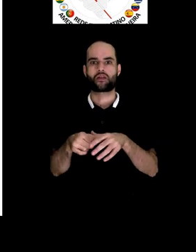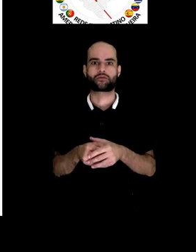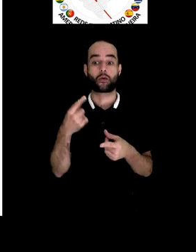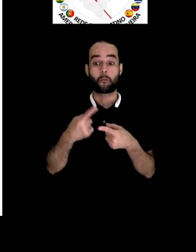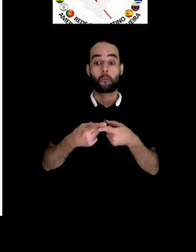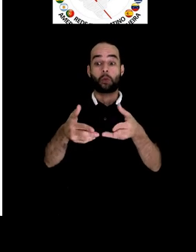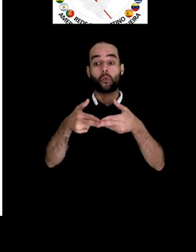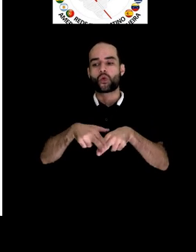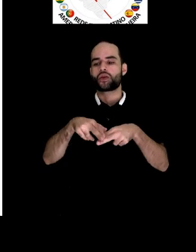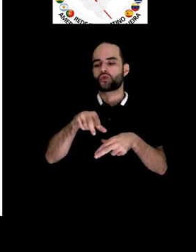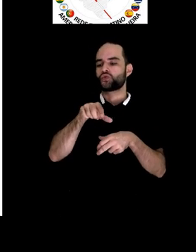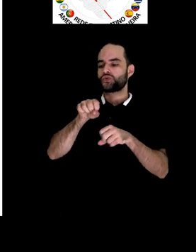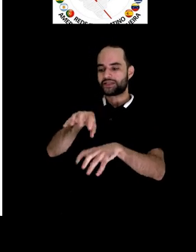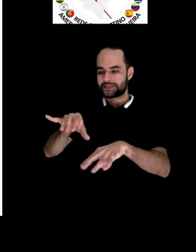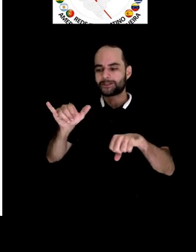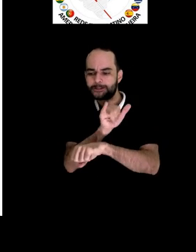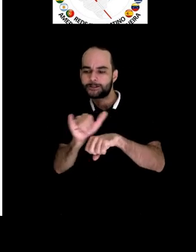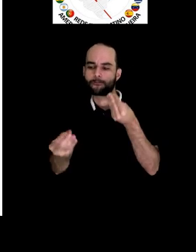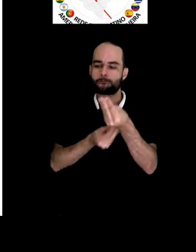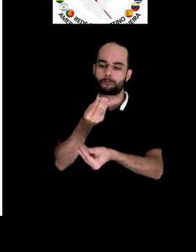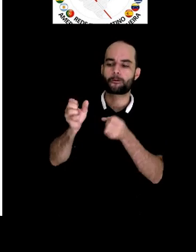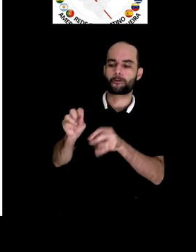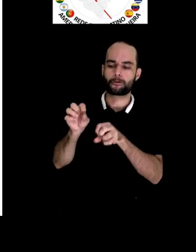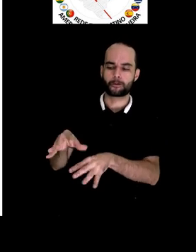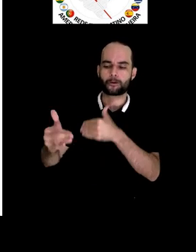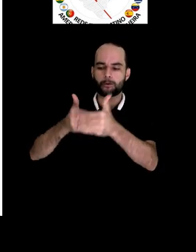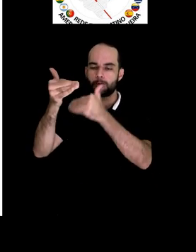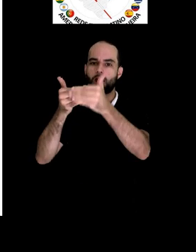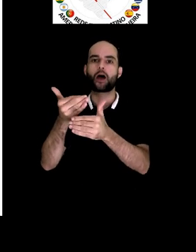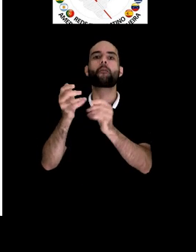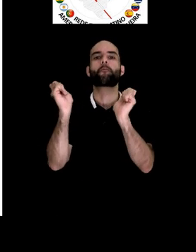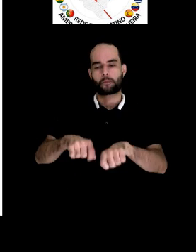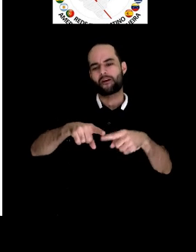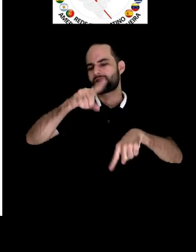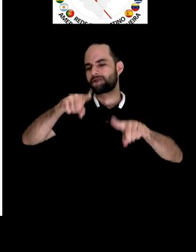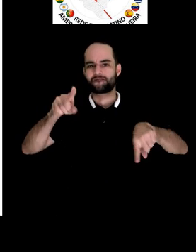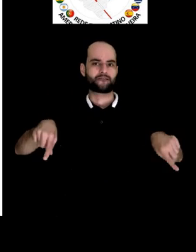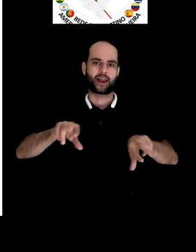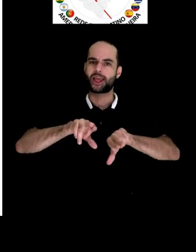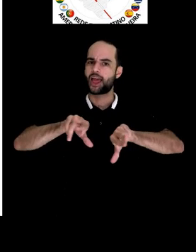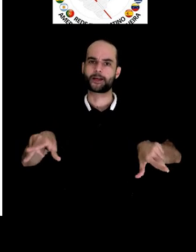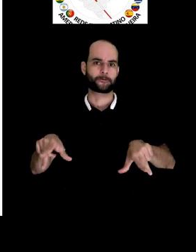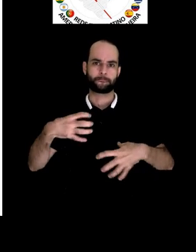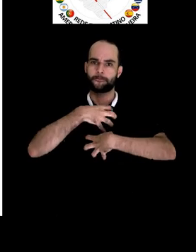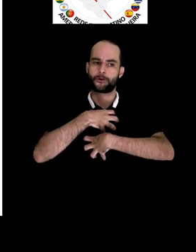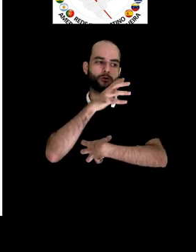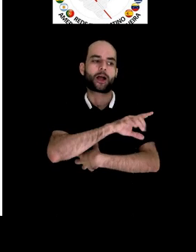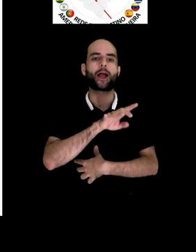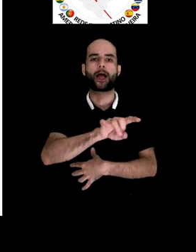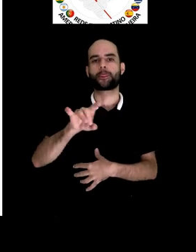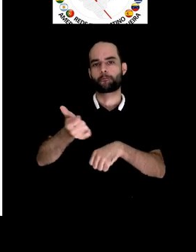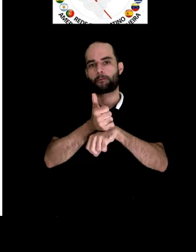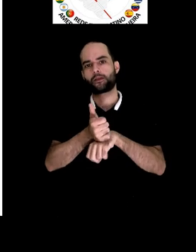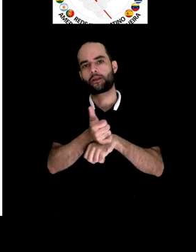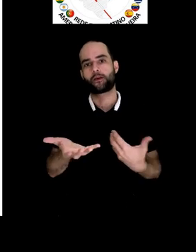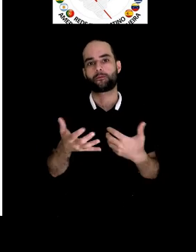a heterogeneous group, so teaching and learning strategies can vary considerably among